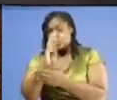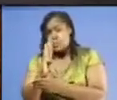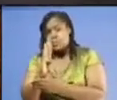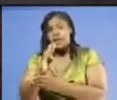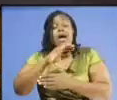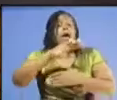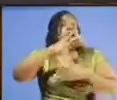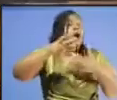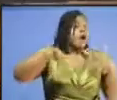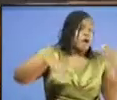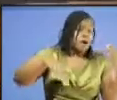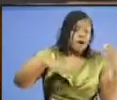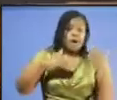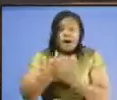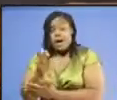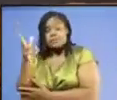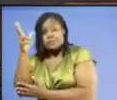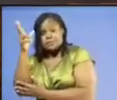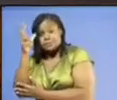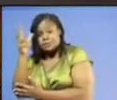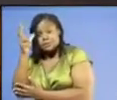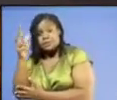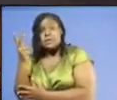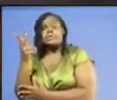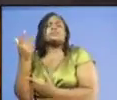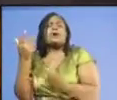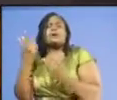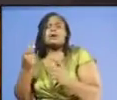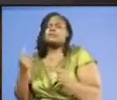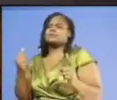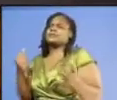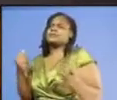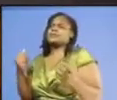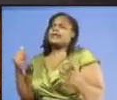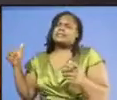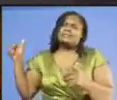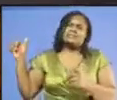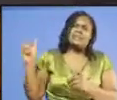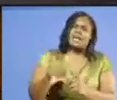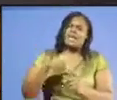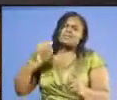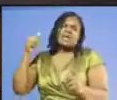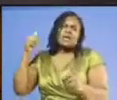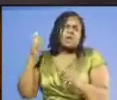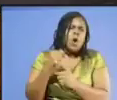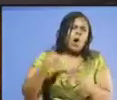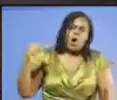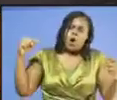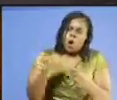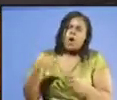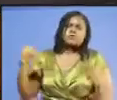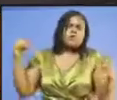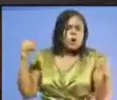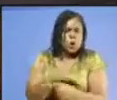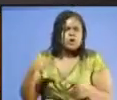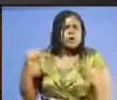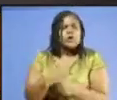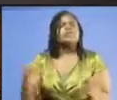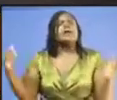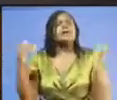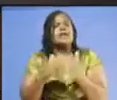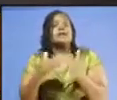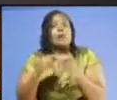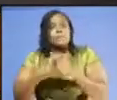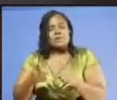that the devil needs to do is to keep hitting you in the same place where it hurts. But if God was good in